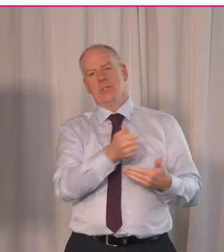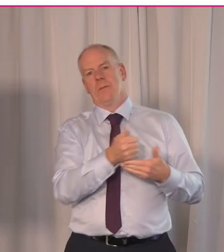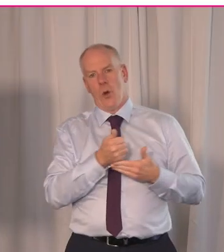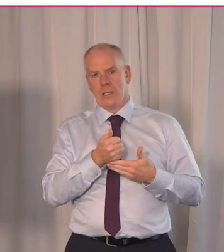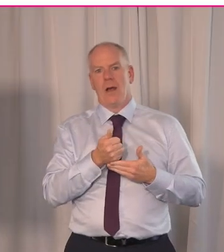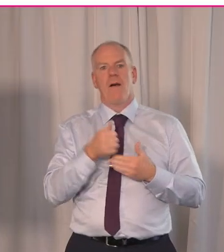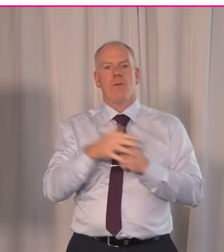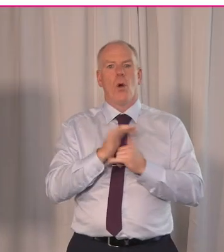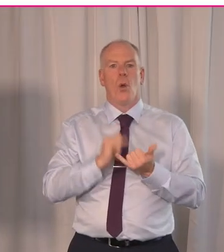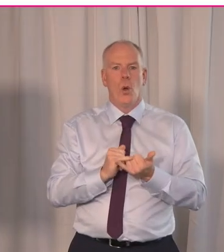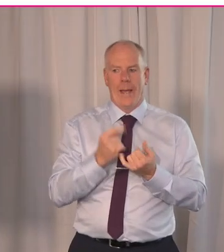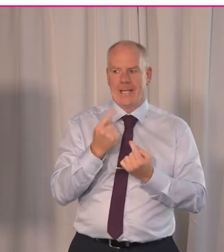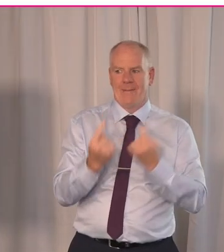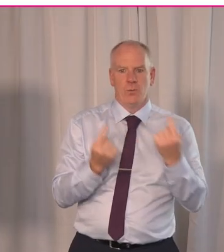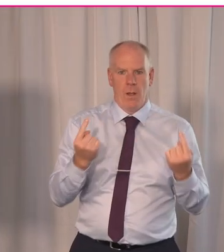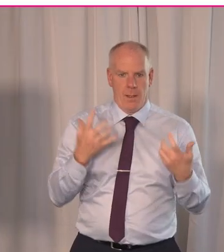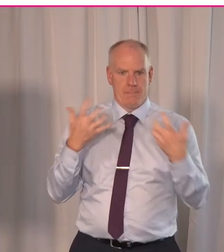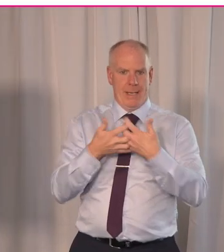just going to have a drink.